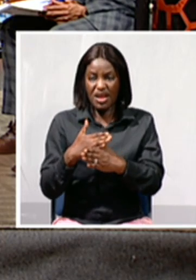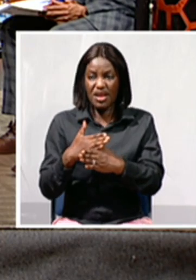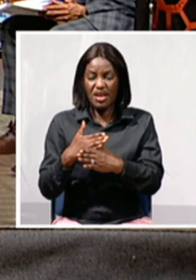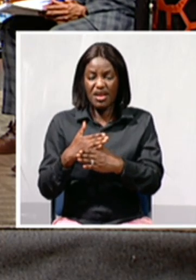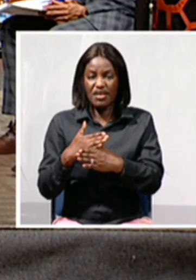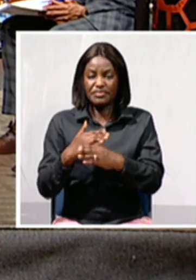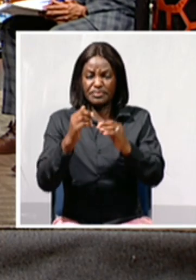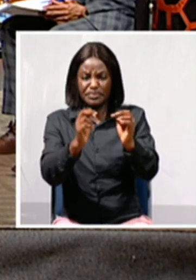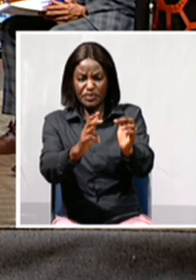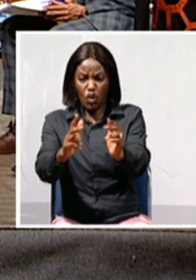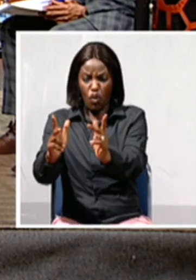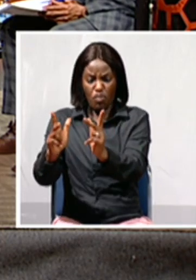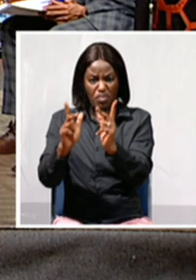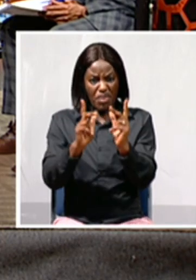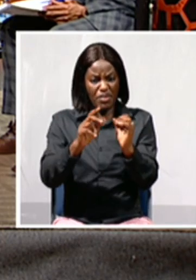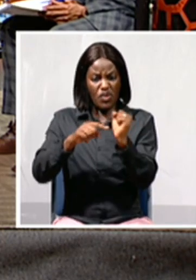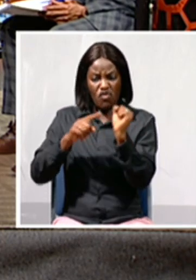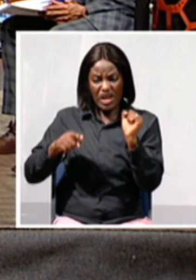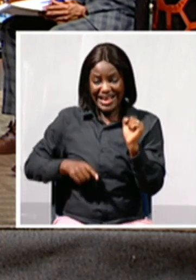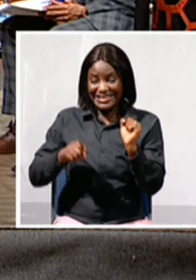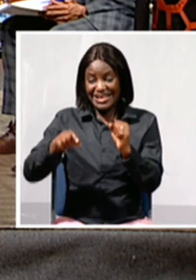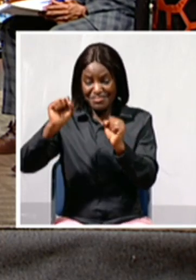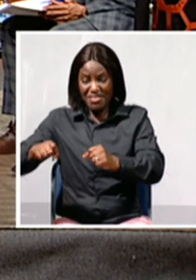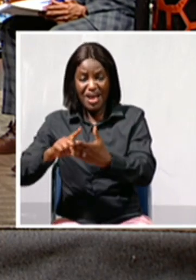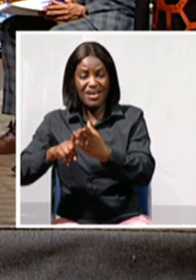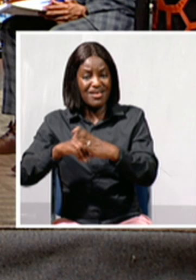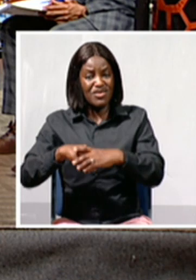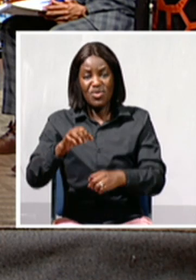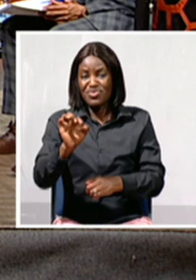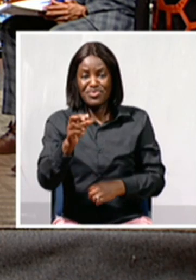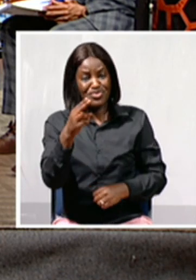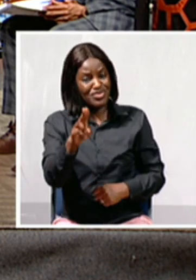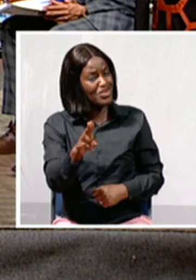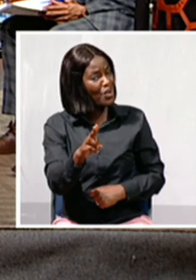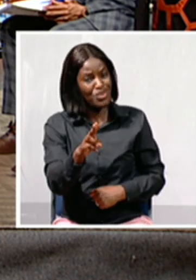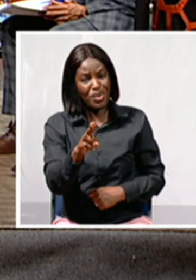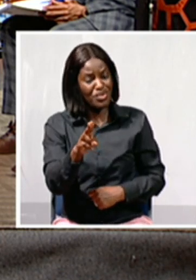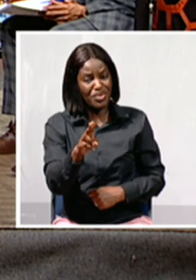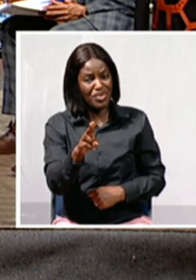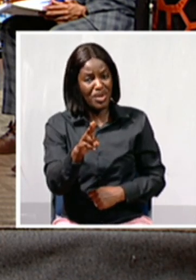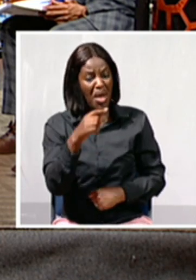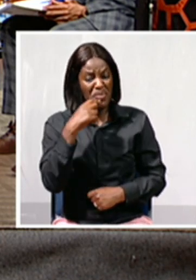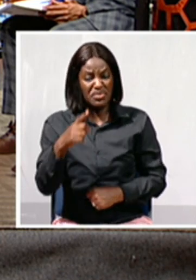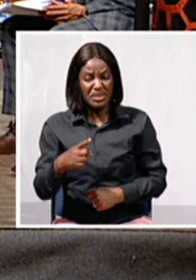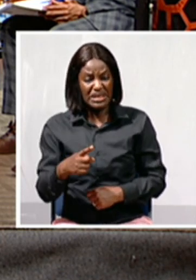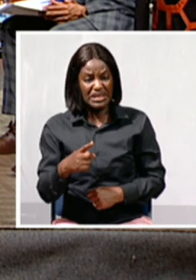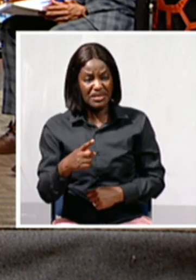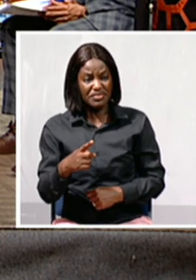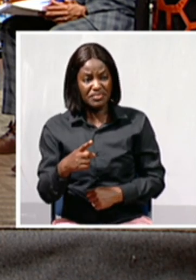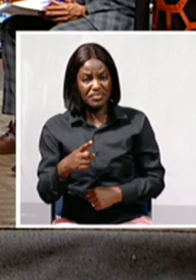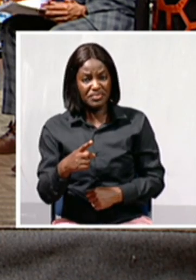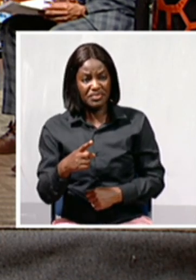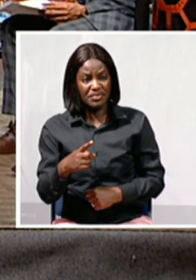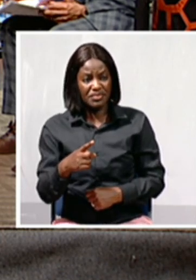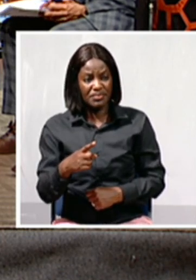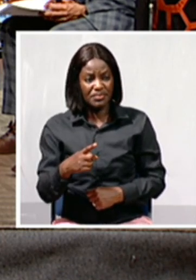of citizens to vote, because they failed the same citizens. How do you fail me And then from there, you just turn